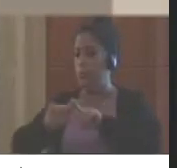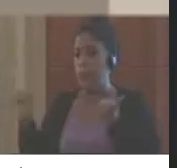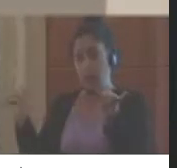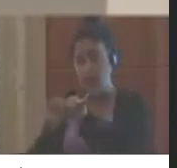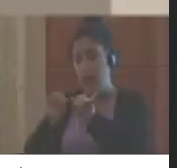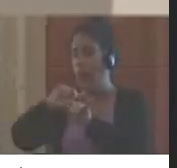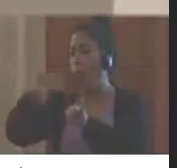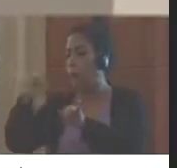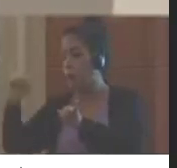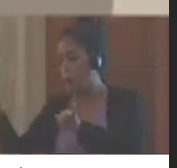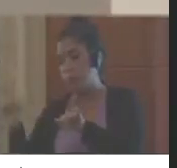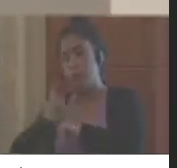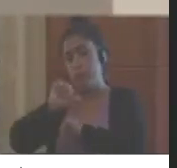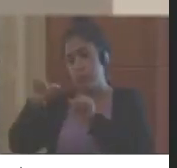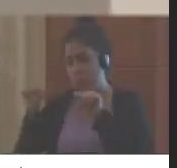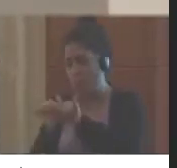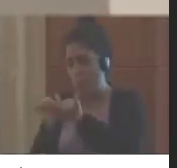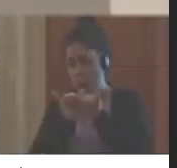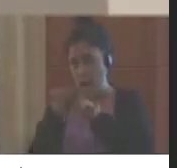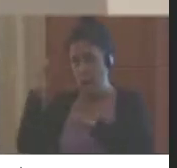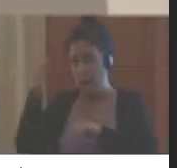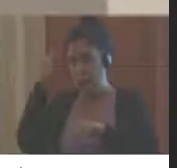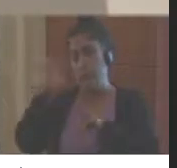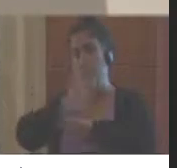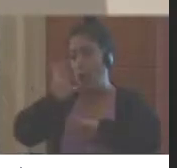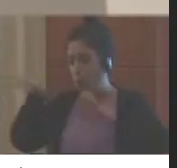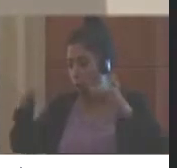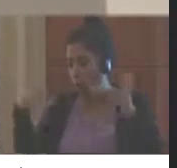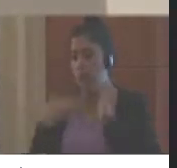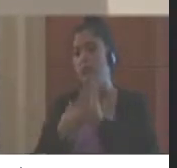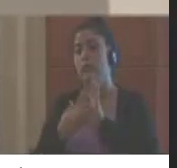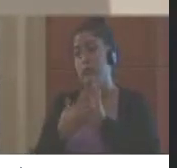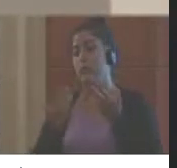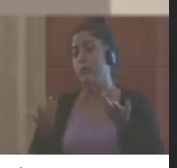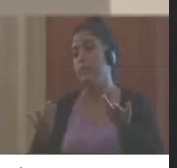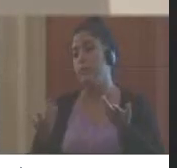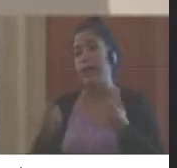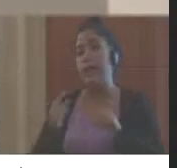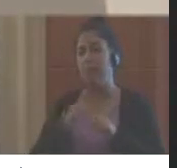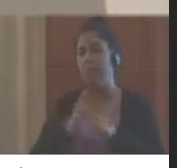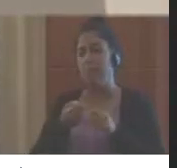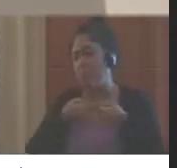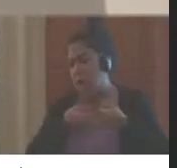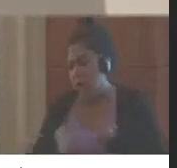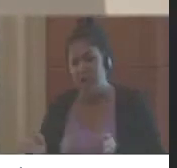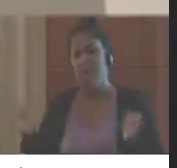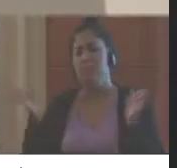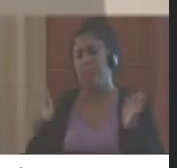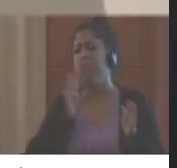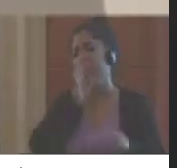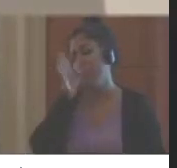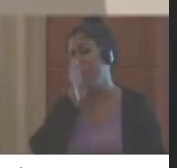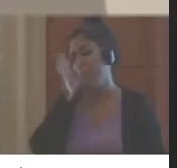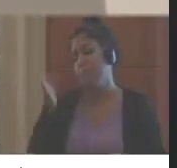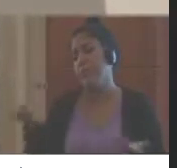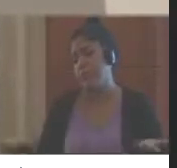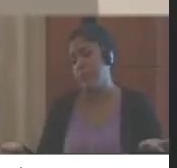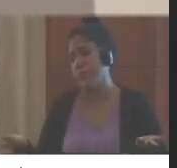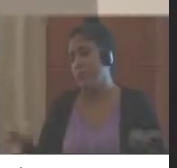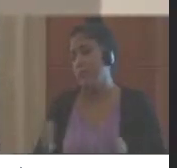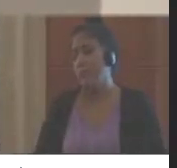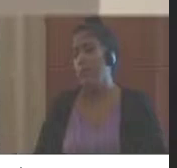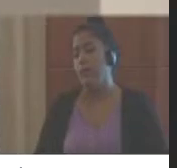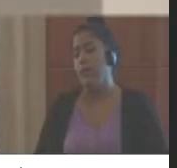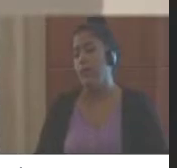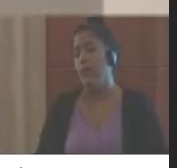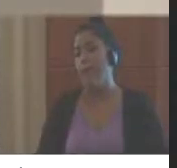political manifesto, your overall policy position and so on, from the point of view of any government. And like all things